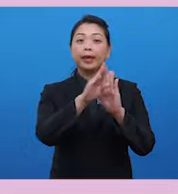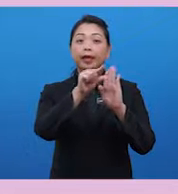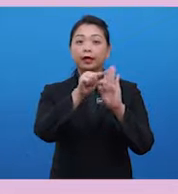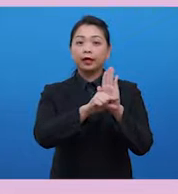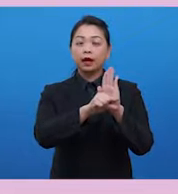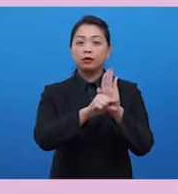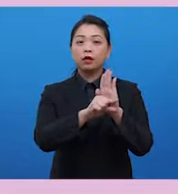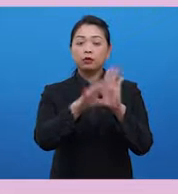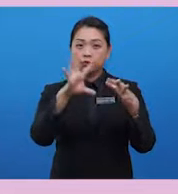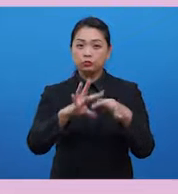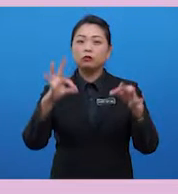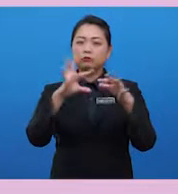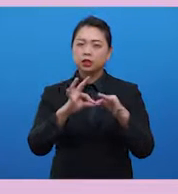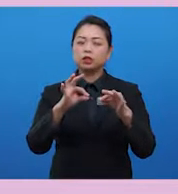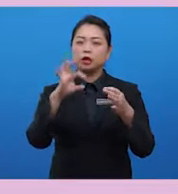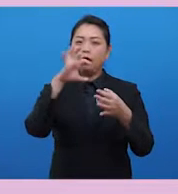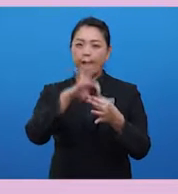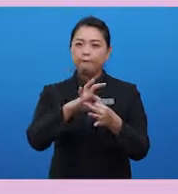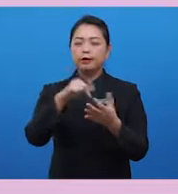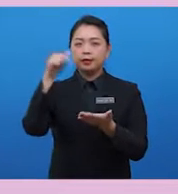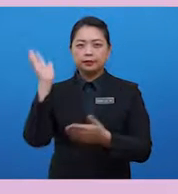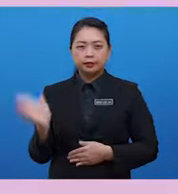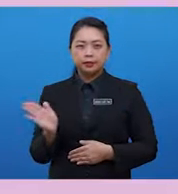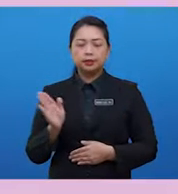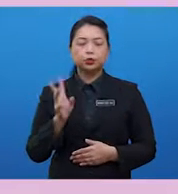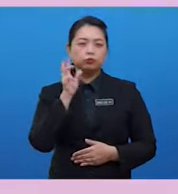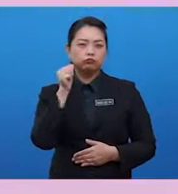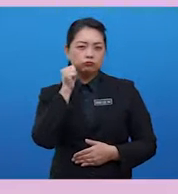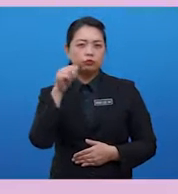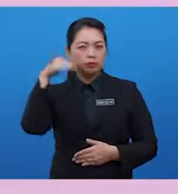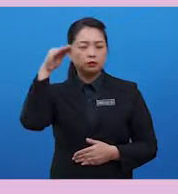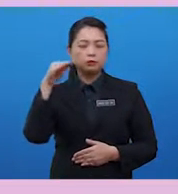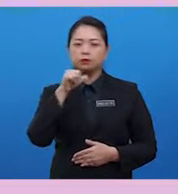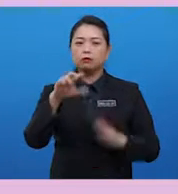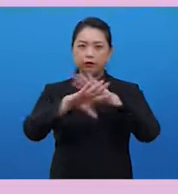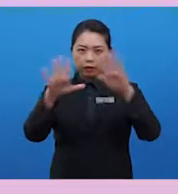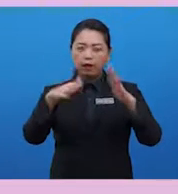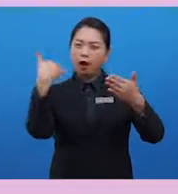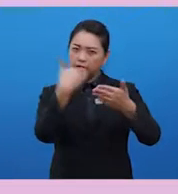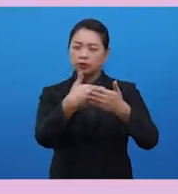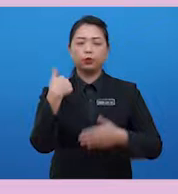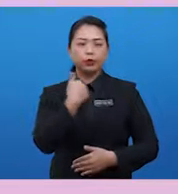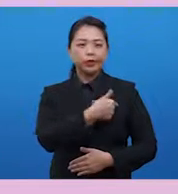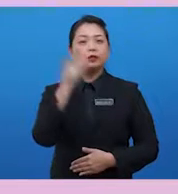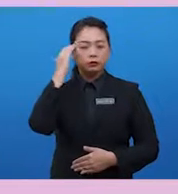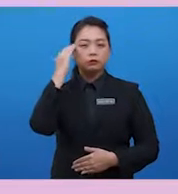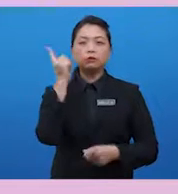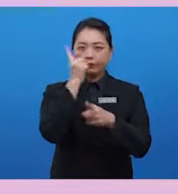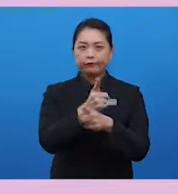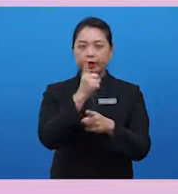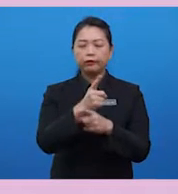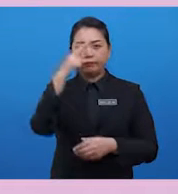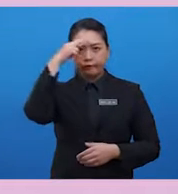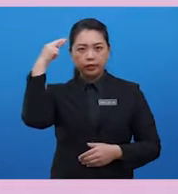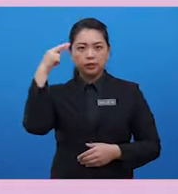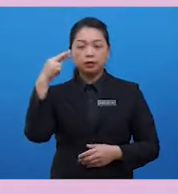this young woman may not be clear to us until we know her real reasons for trying